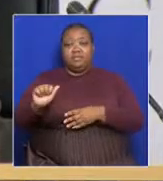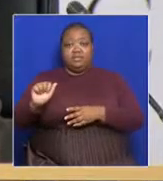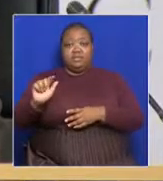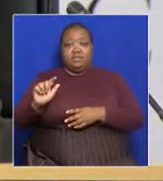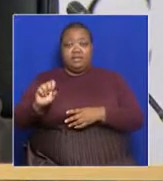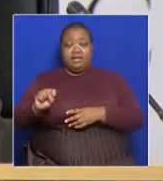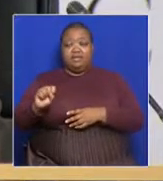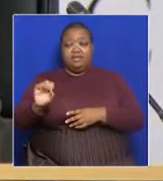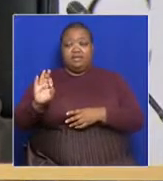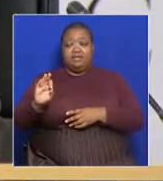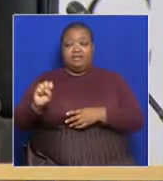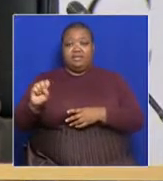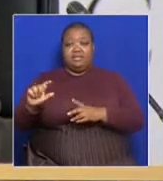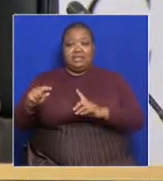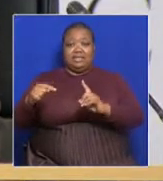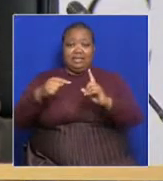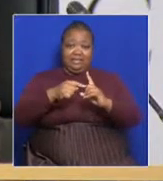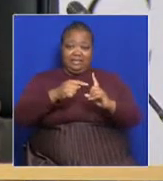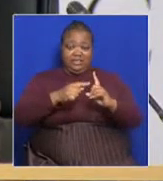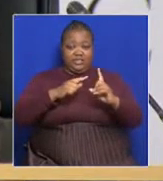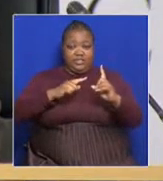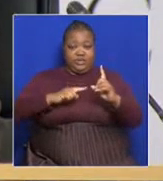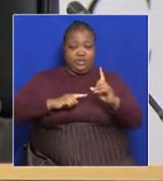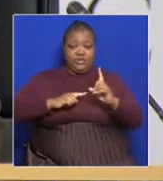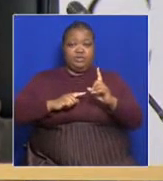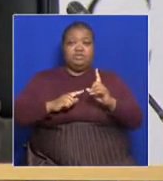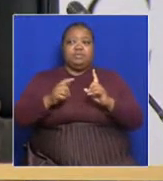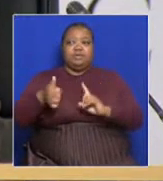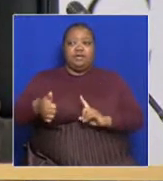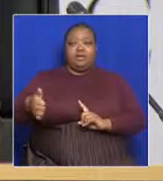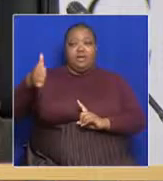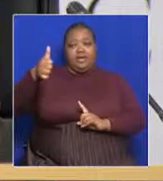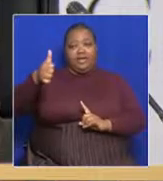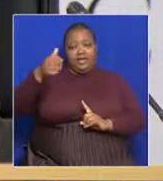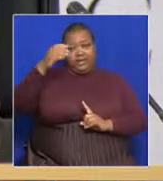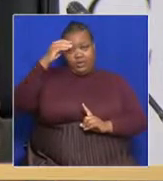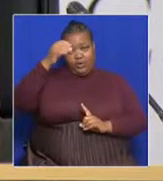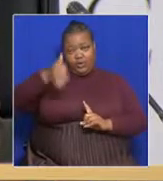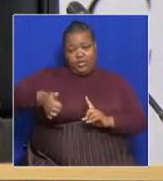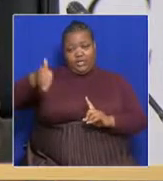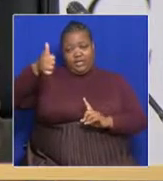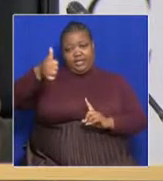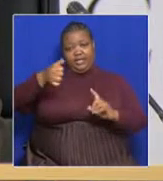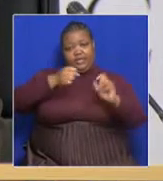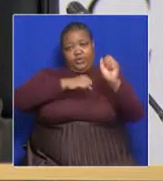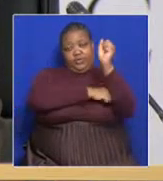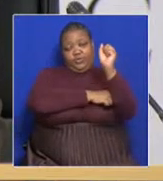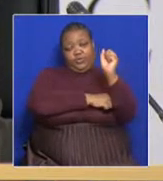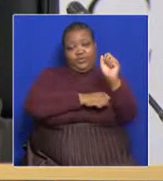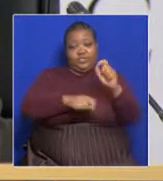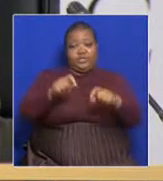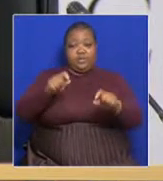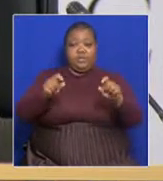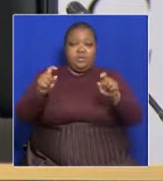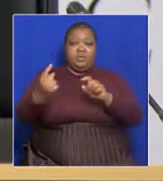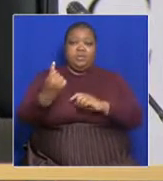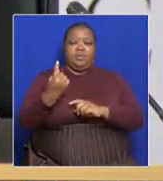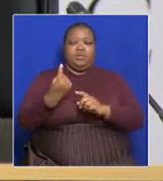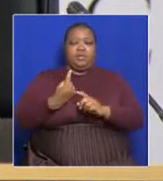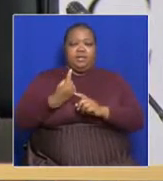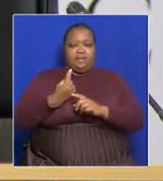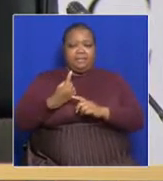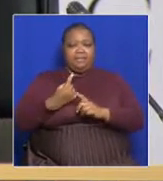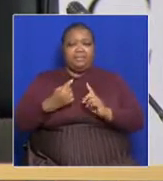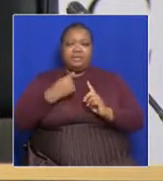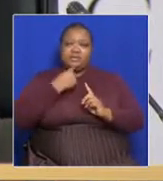were approached by this head office guys, and he made it known to me. He said so that they put him under pressure.